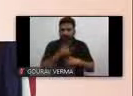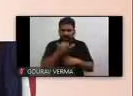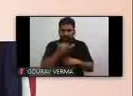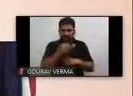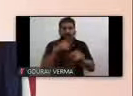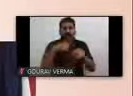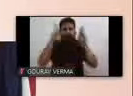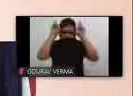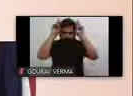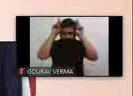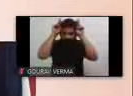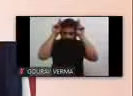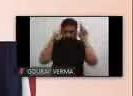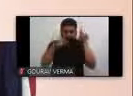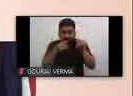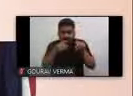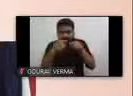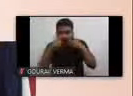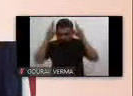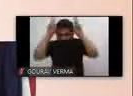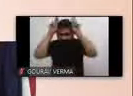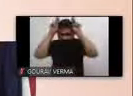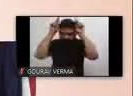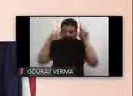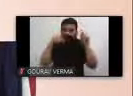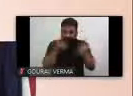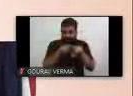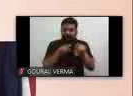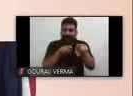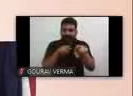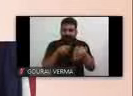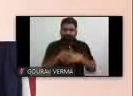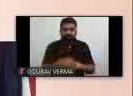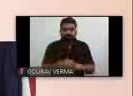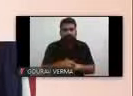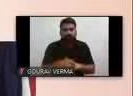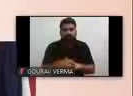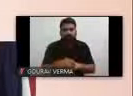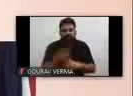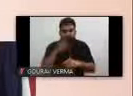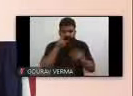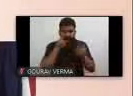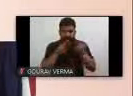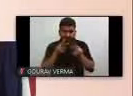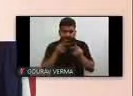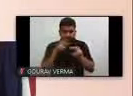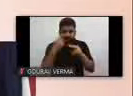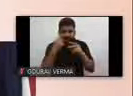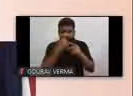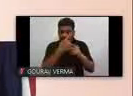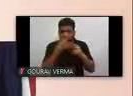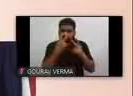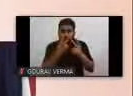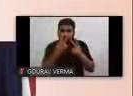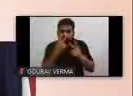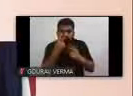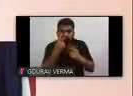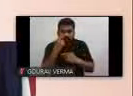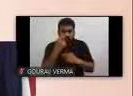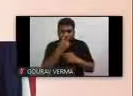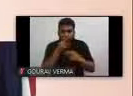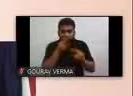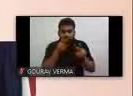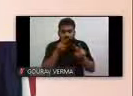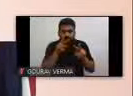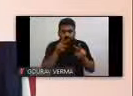rabbit, because he's wearing rabbit's ear. And look at his eyes. Look at his, later